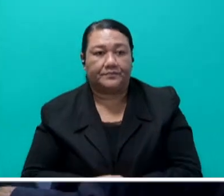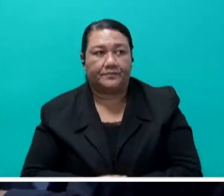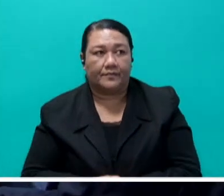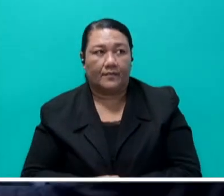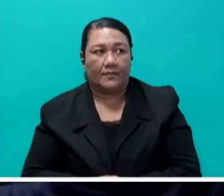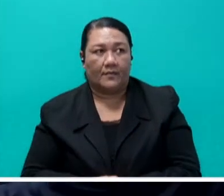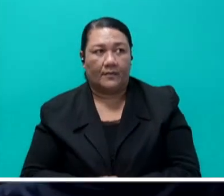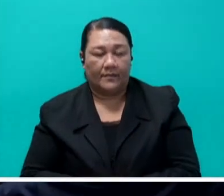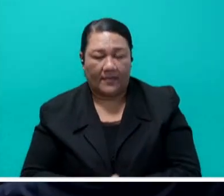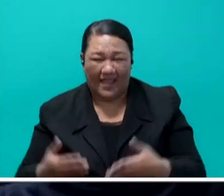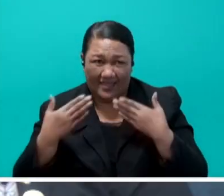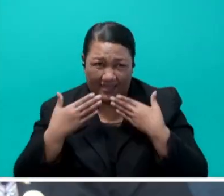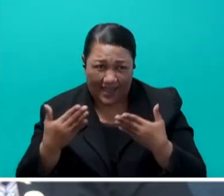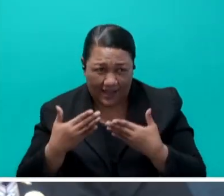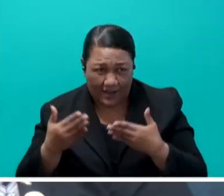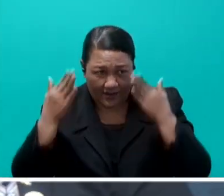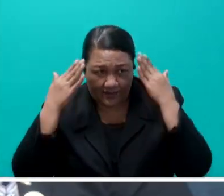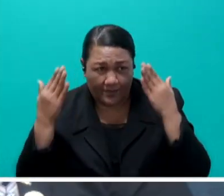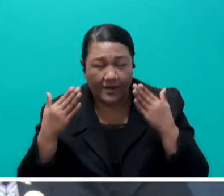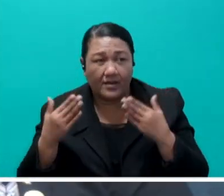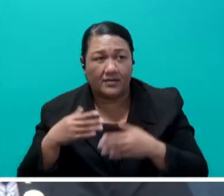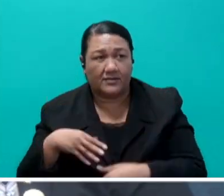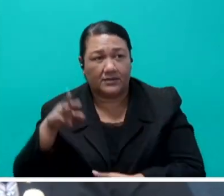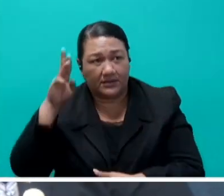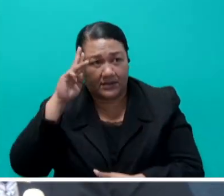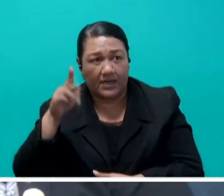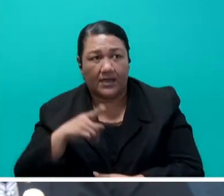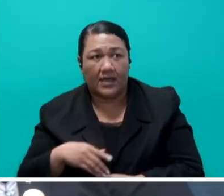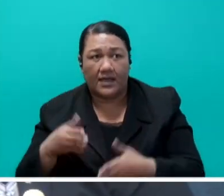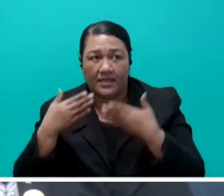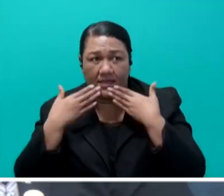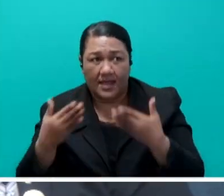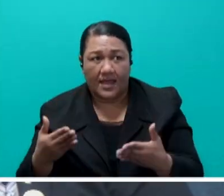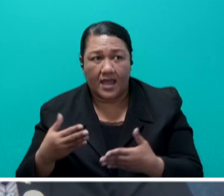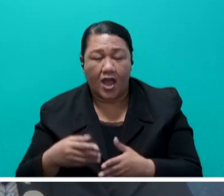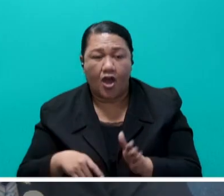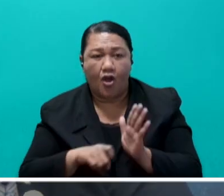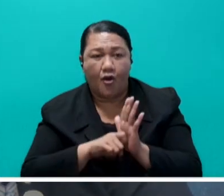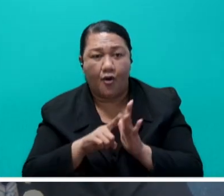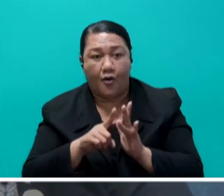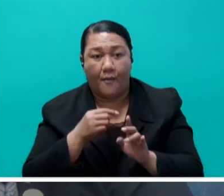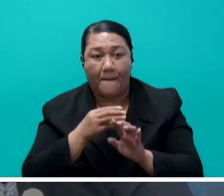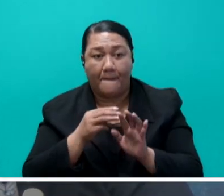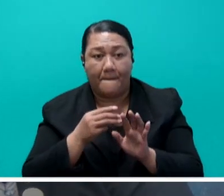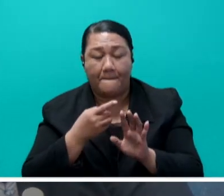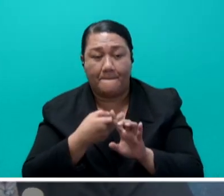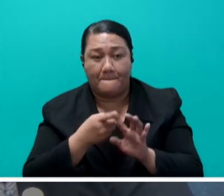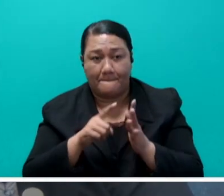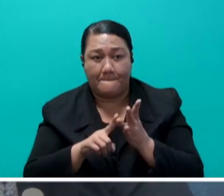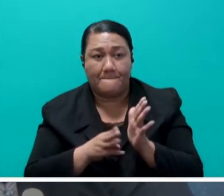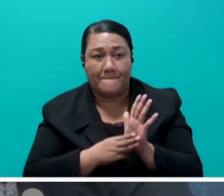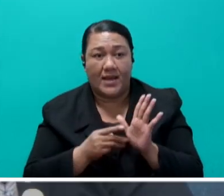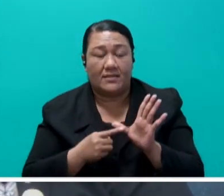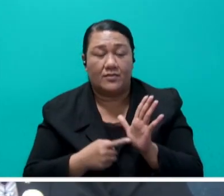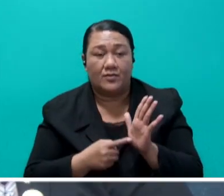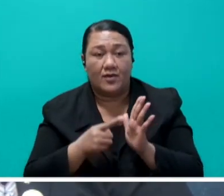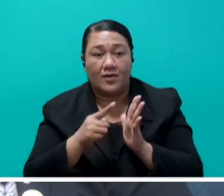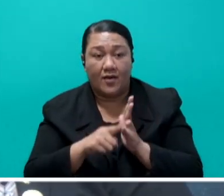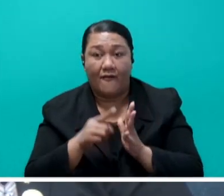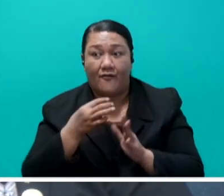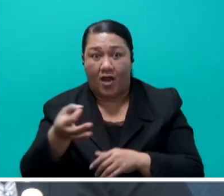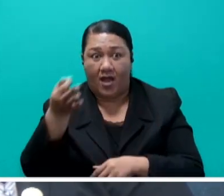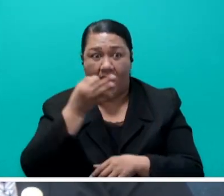Thank you, Honourable Speaker, and I thank Honourable Rokomatu for his oral question.